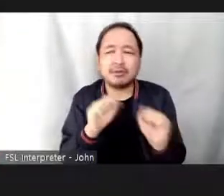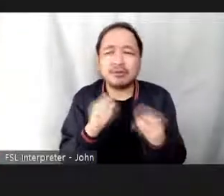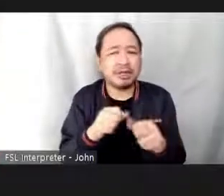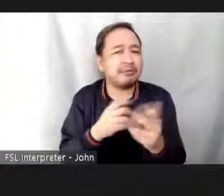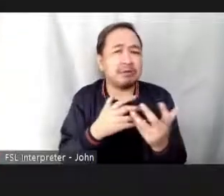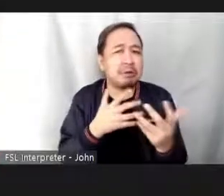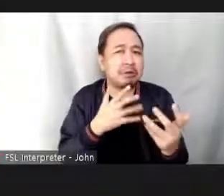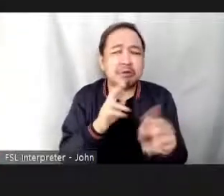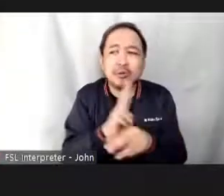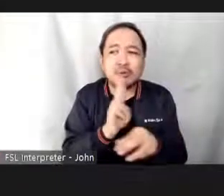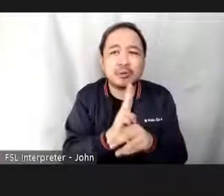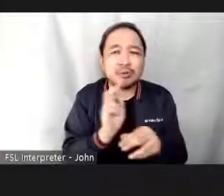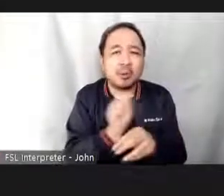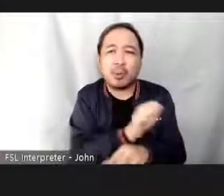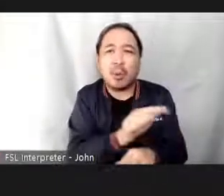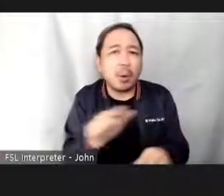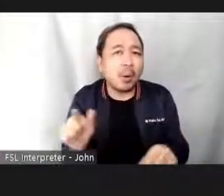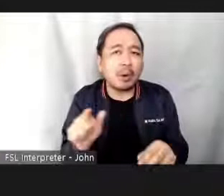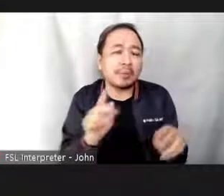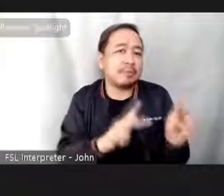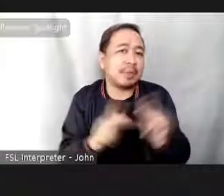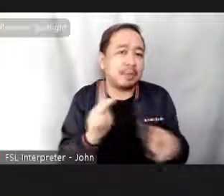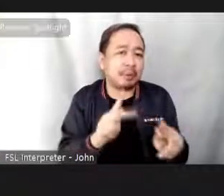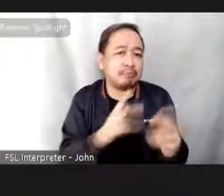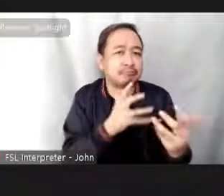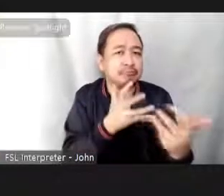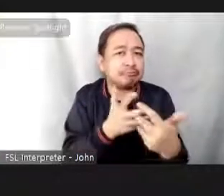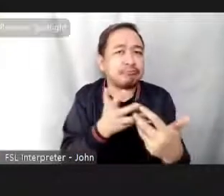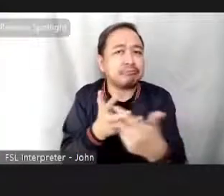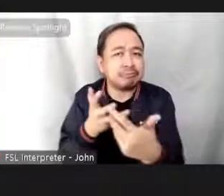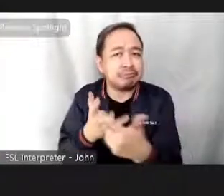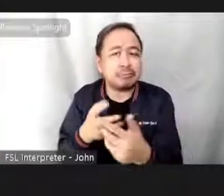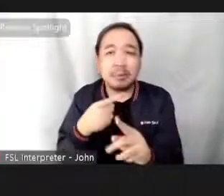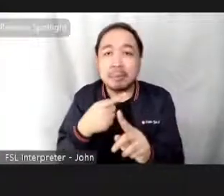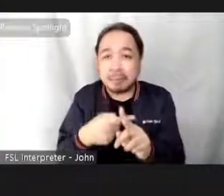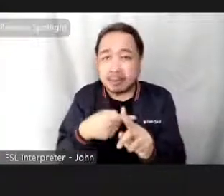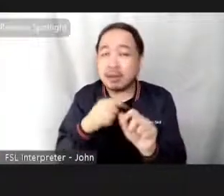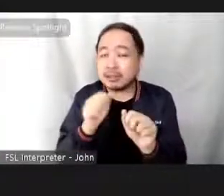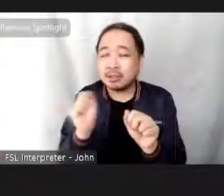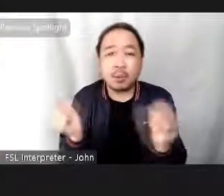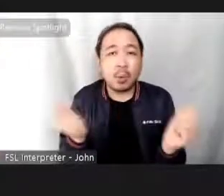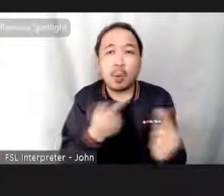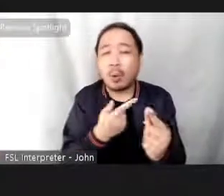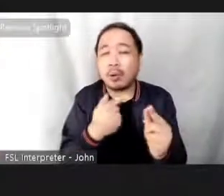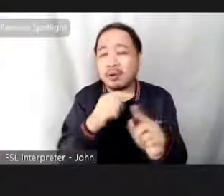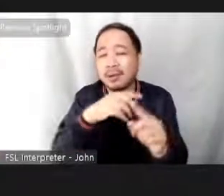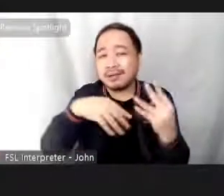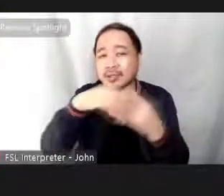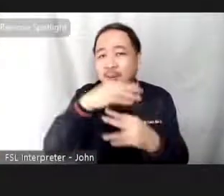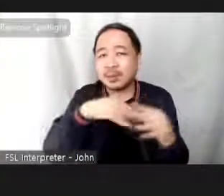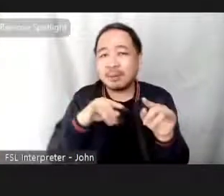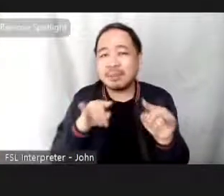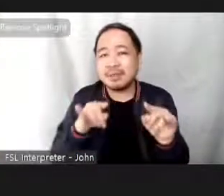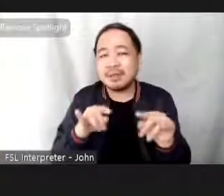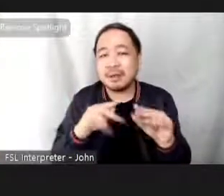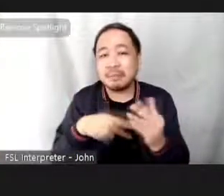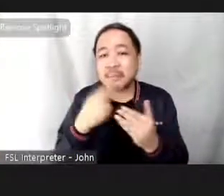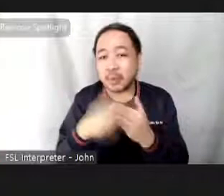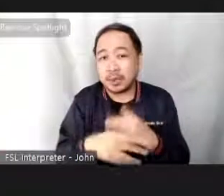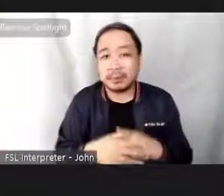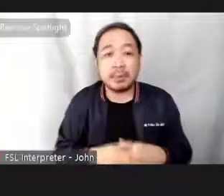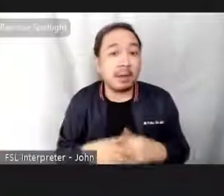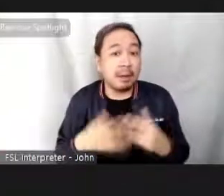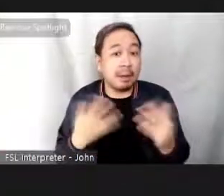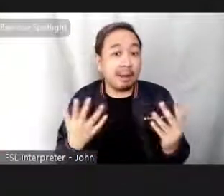by anybody as much as how we use all sorts of social media programs, and a system that has the capability